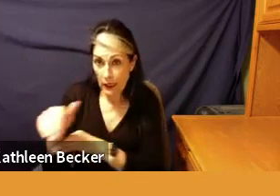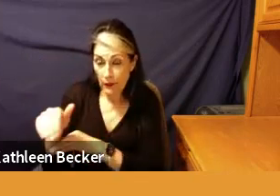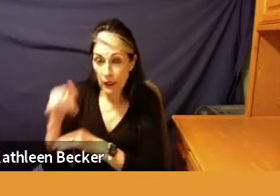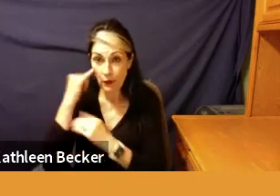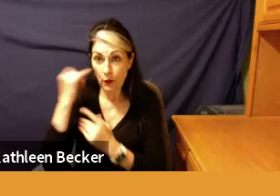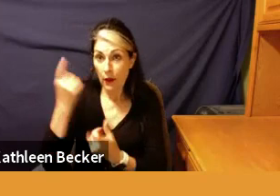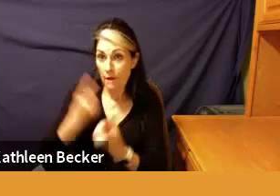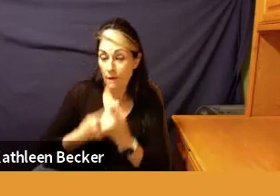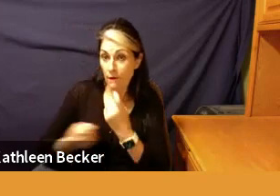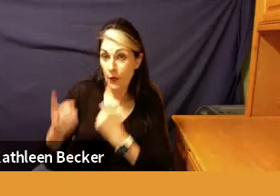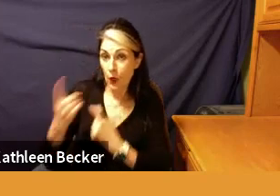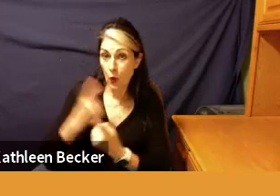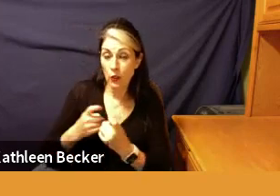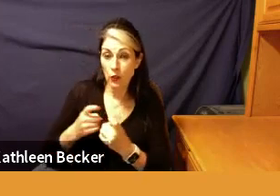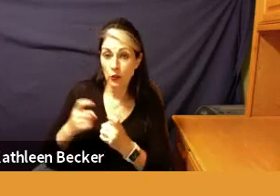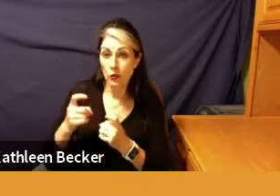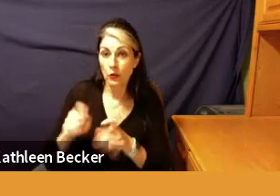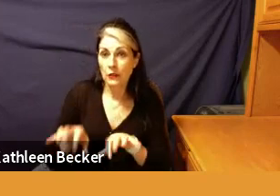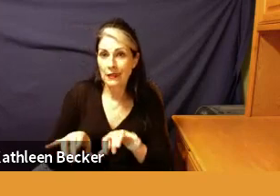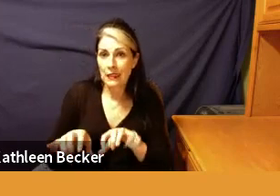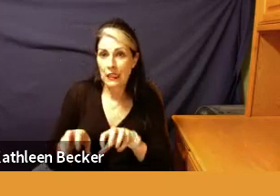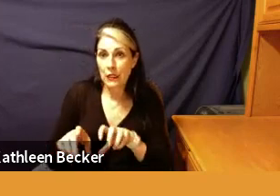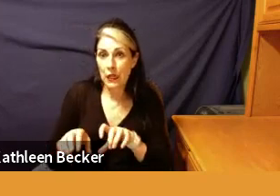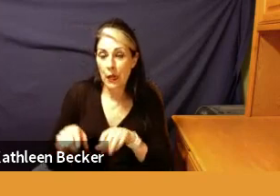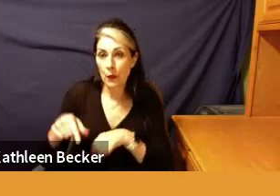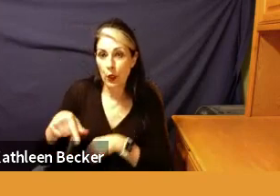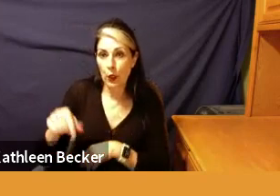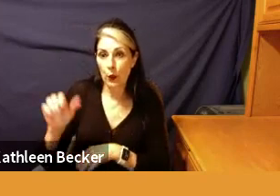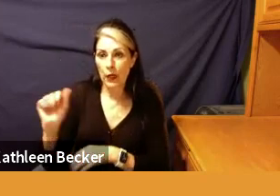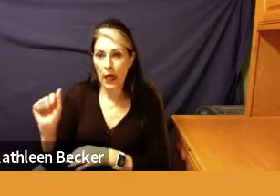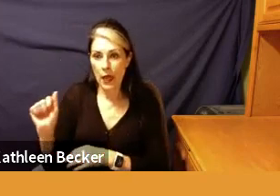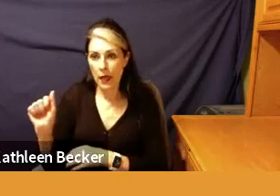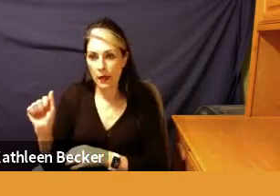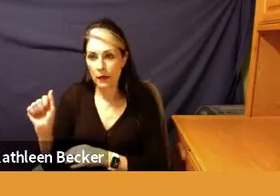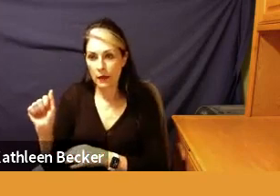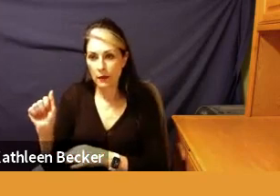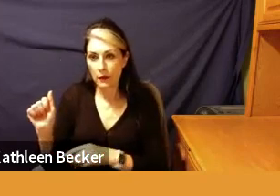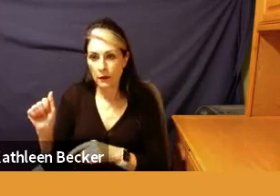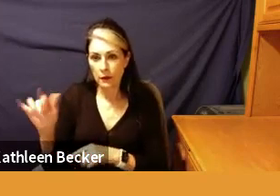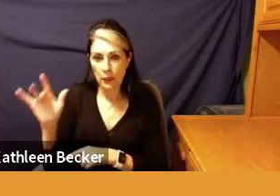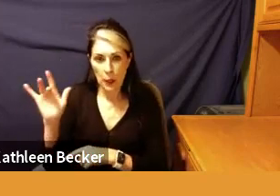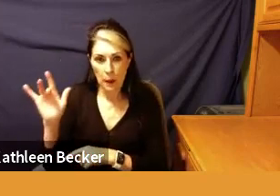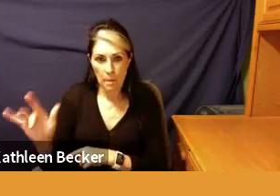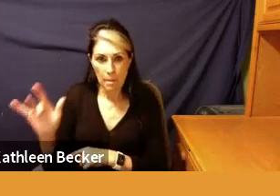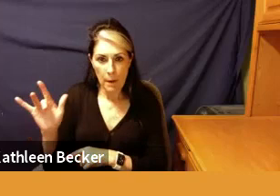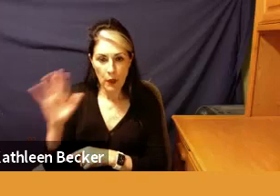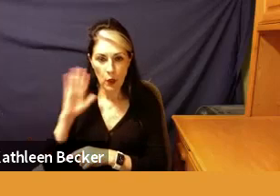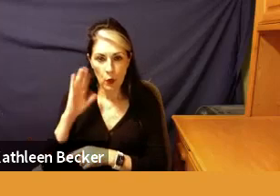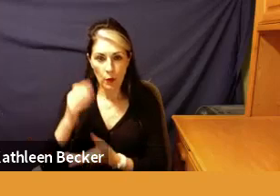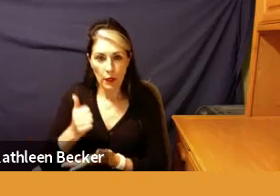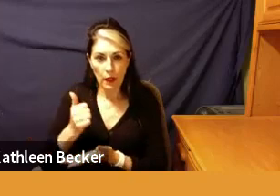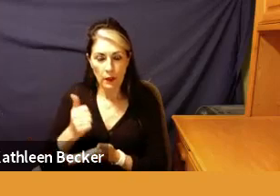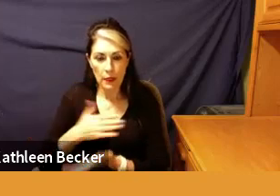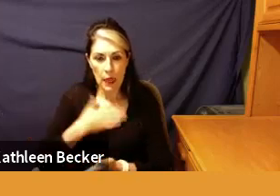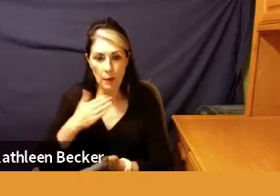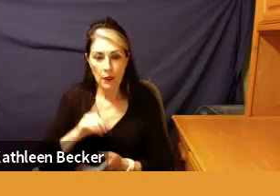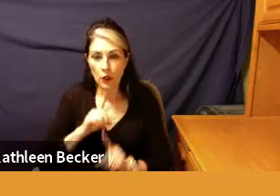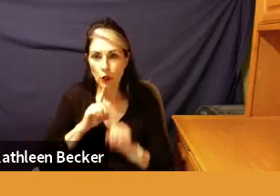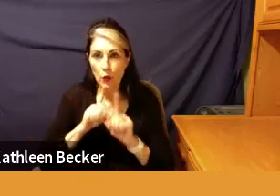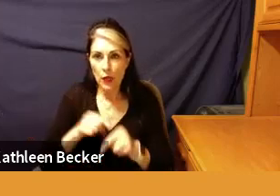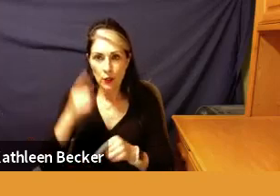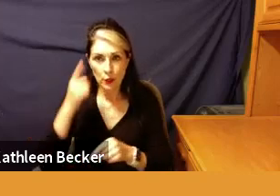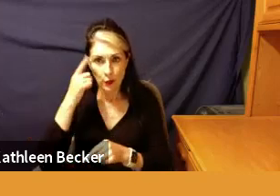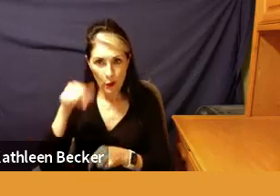a question, drop it into that Q&A button, and she will be happy to answer those for you.